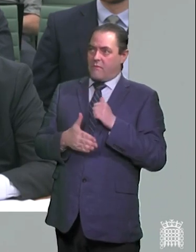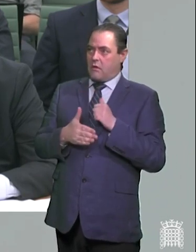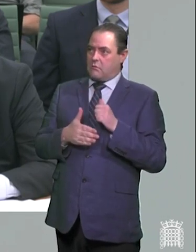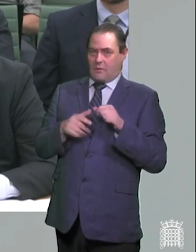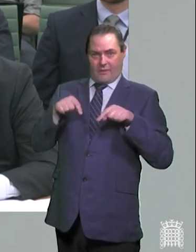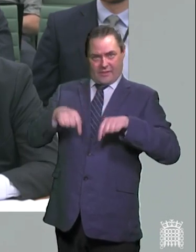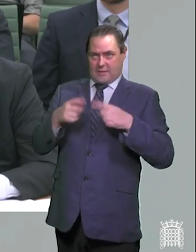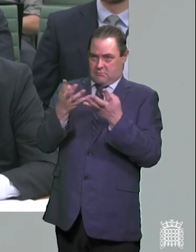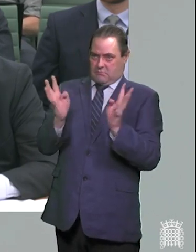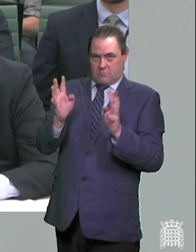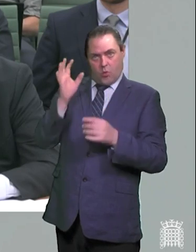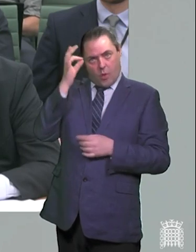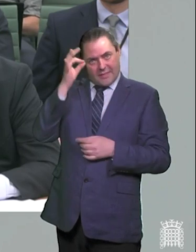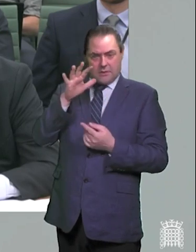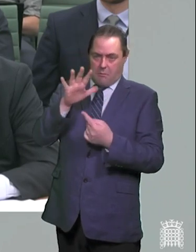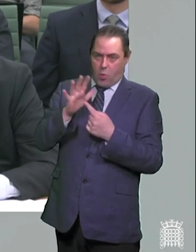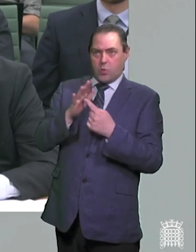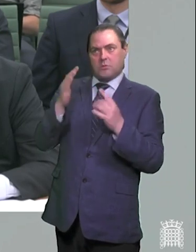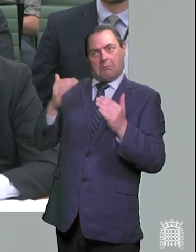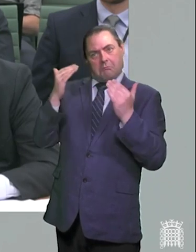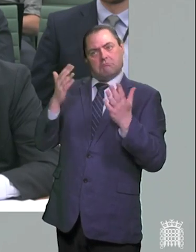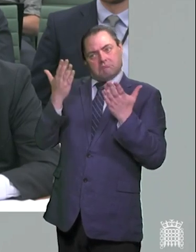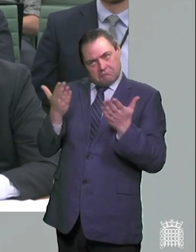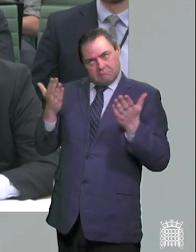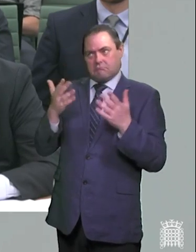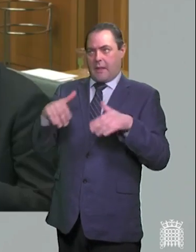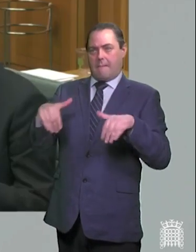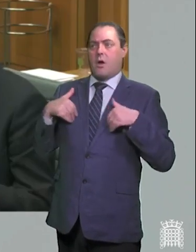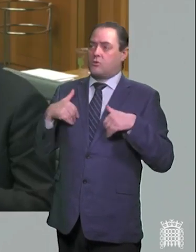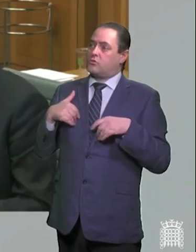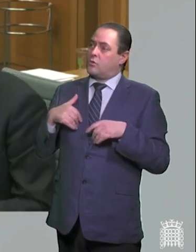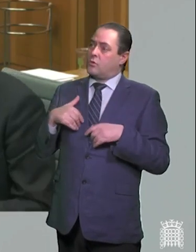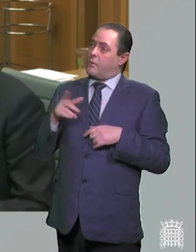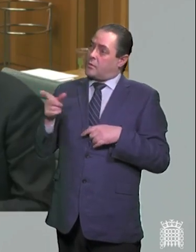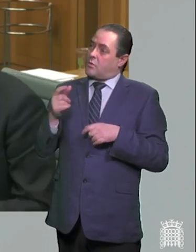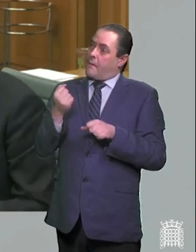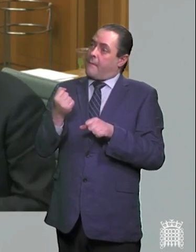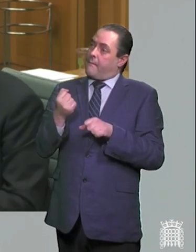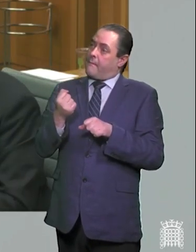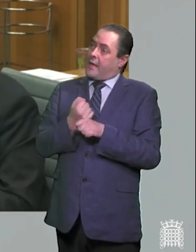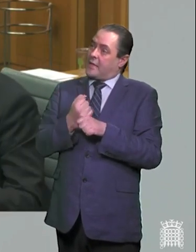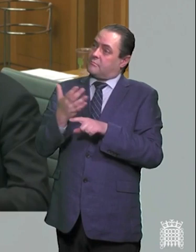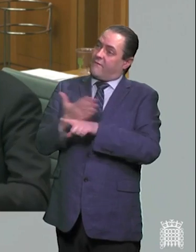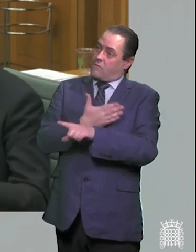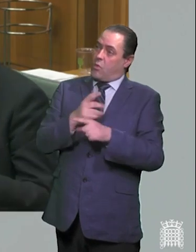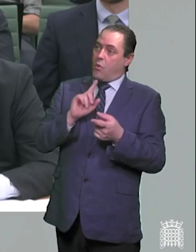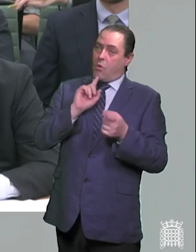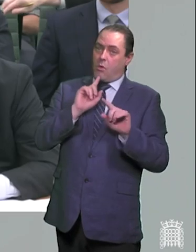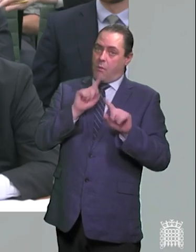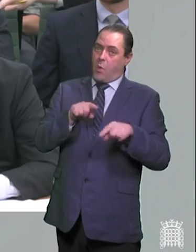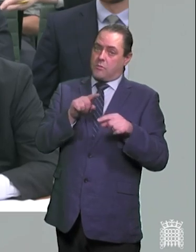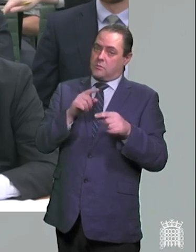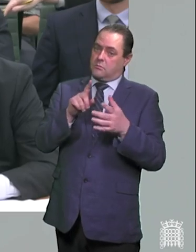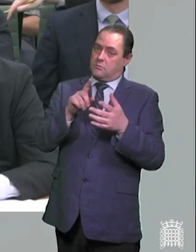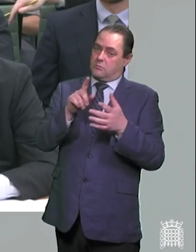ability of this committee, which is a very important and distinguished committee, to be impartial. Which were made before her appointment on the 14th of June. And I